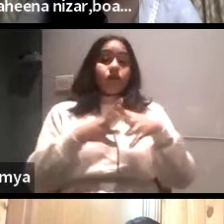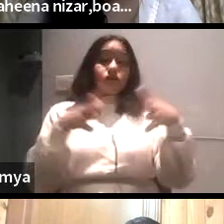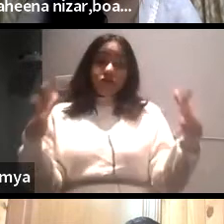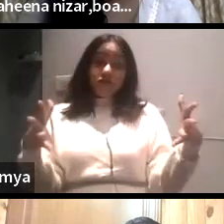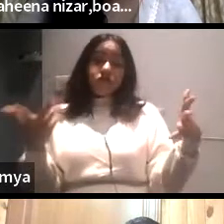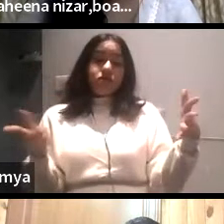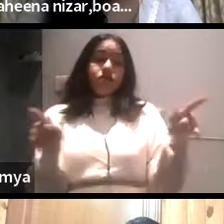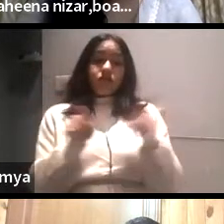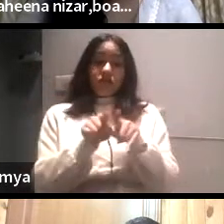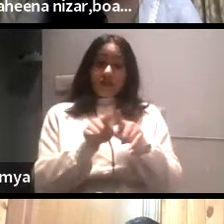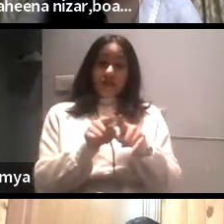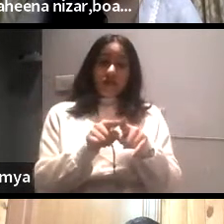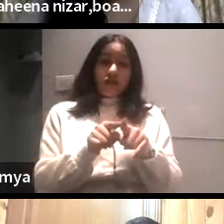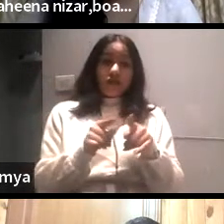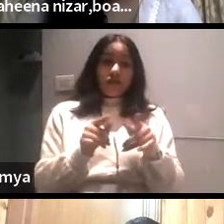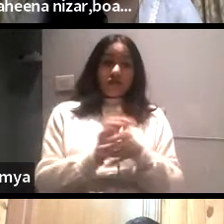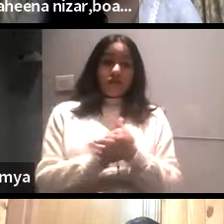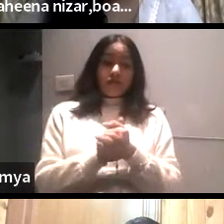law,